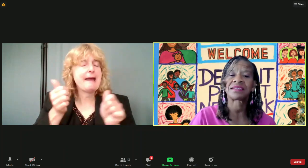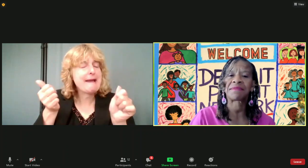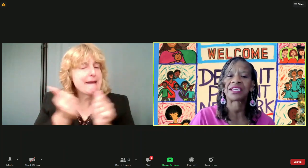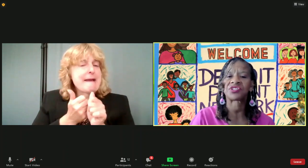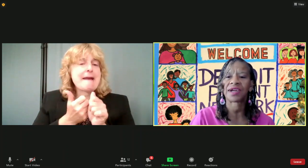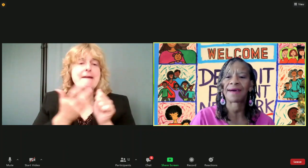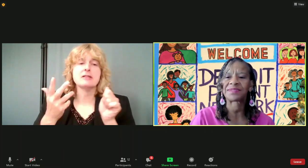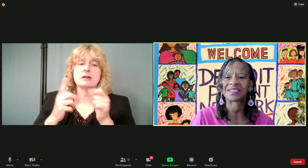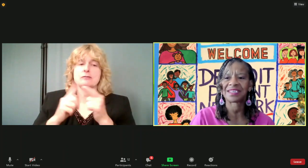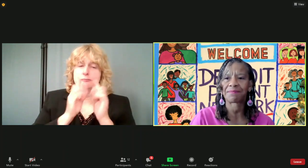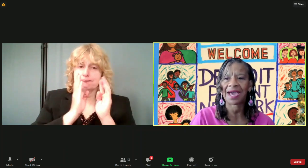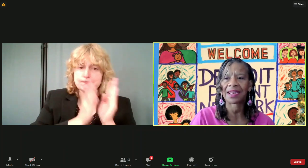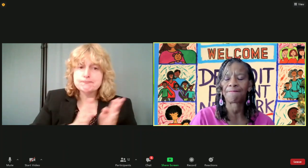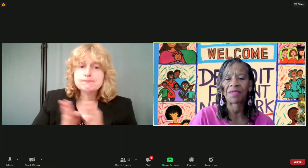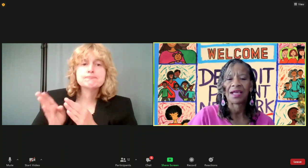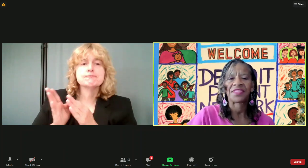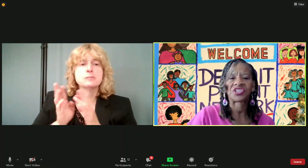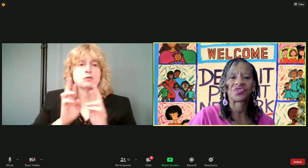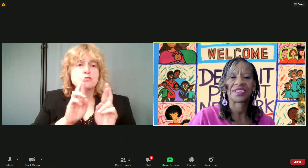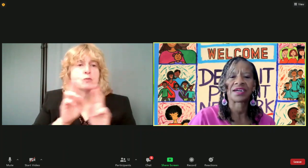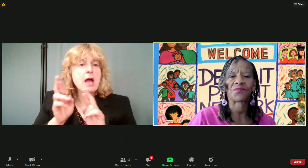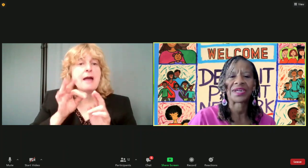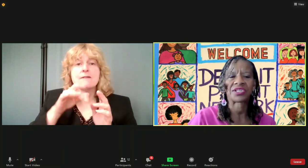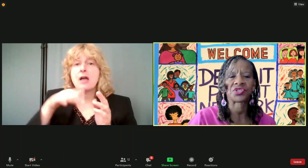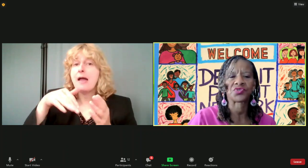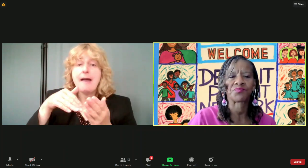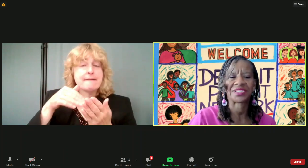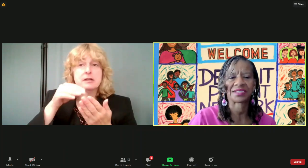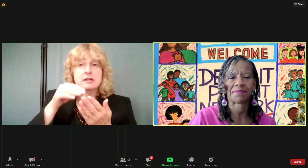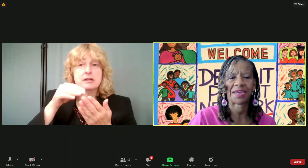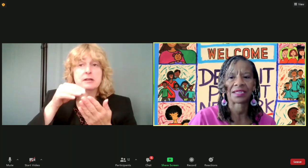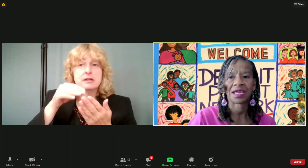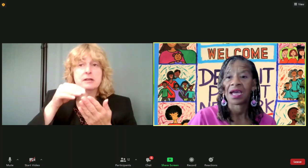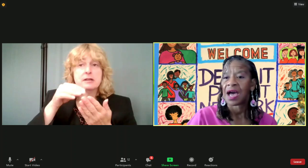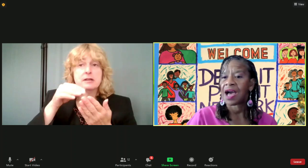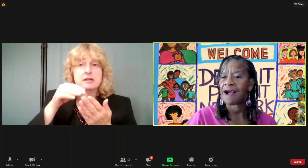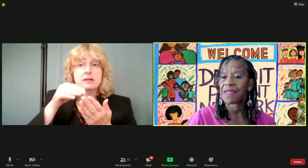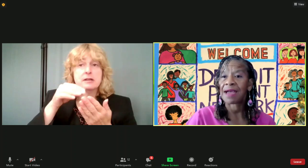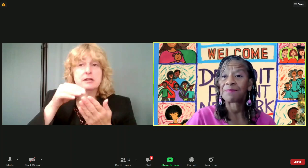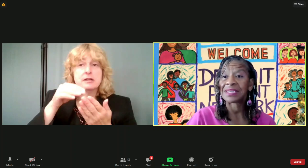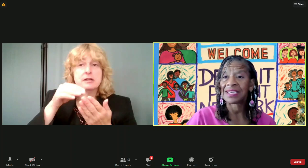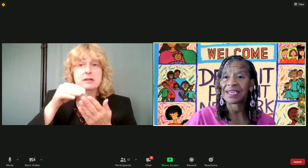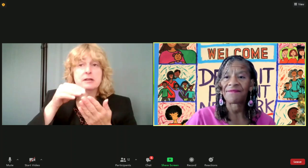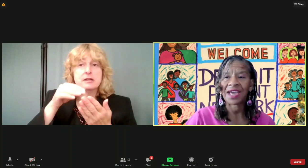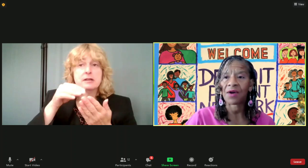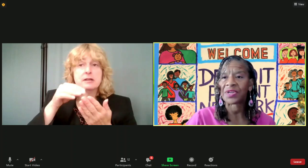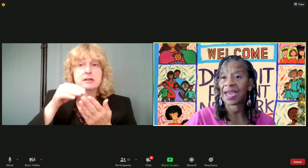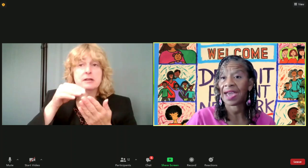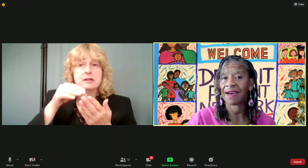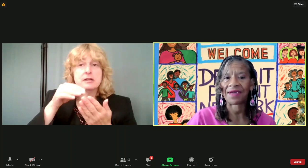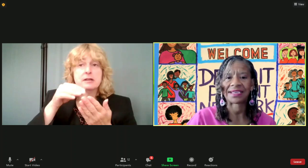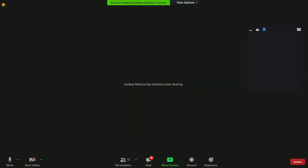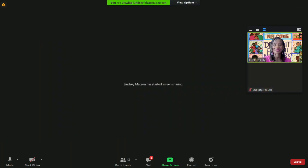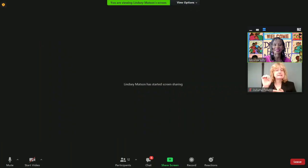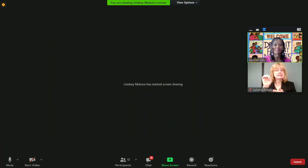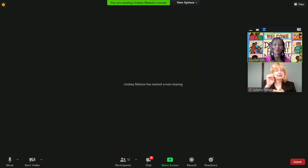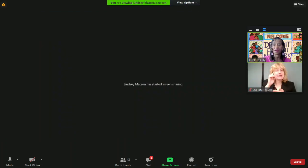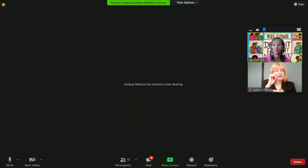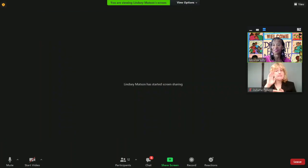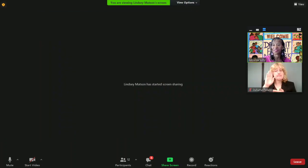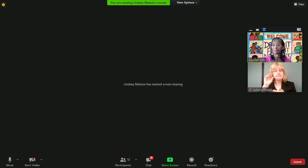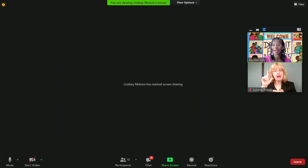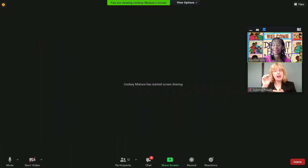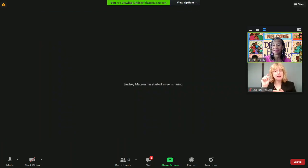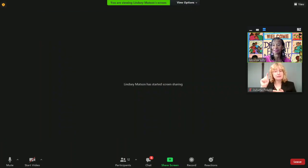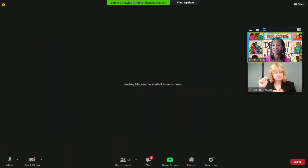already submitted your absentee ballot, that you can get ready to participate. I believe that we have a sample